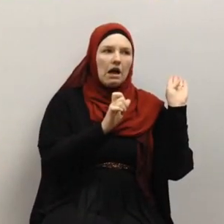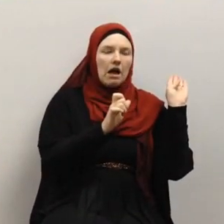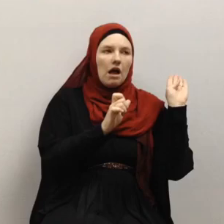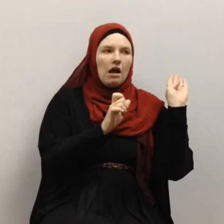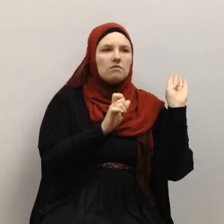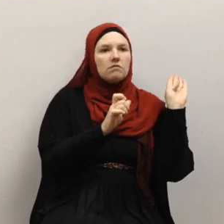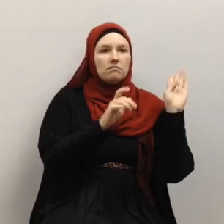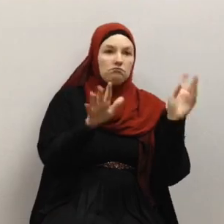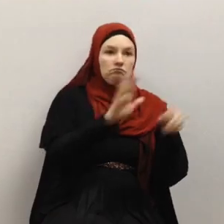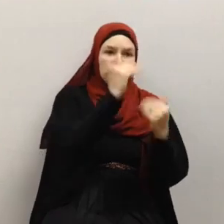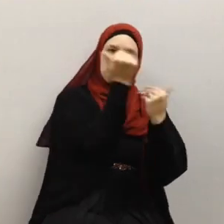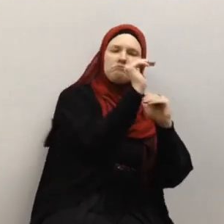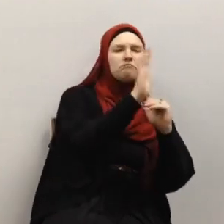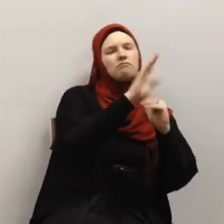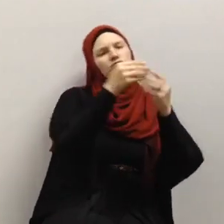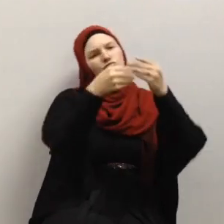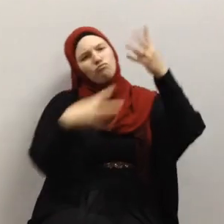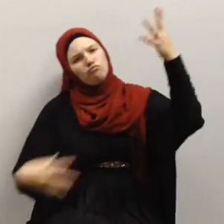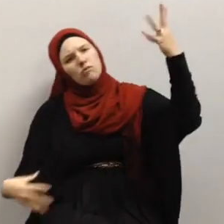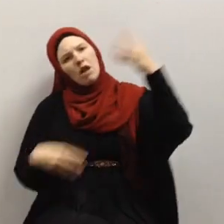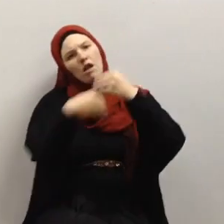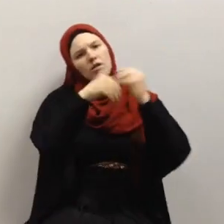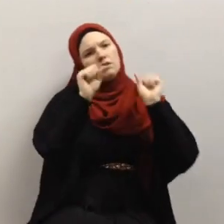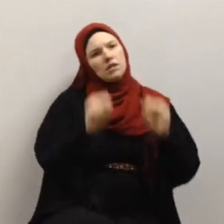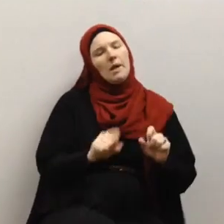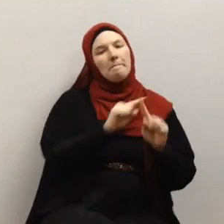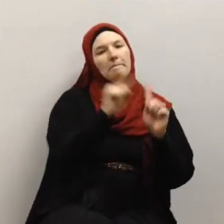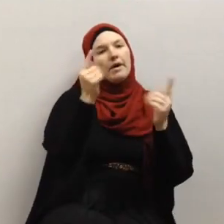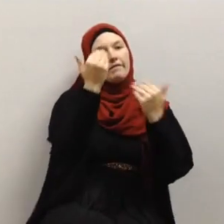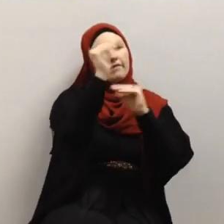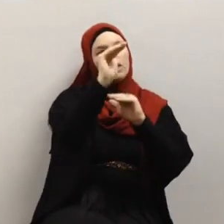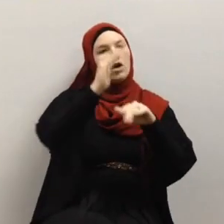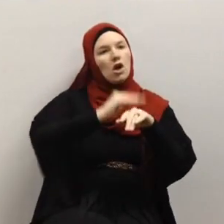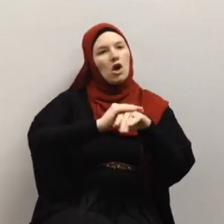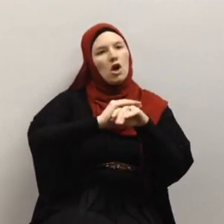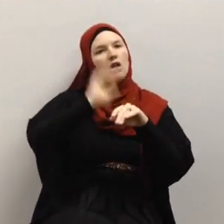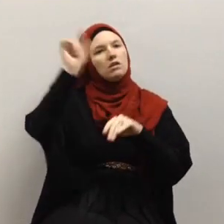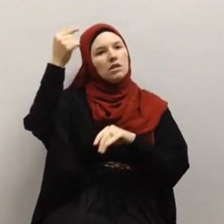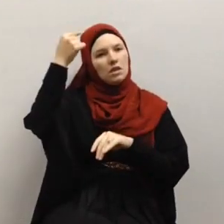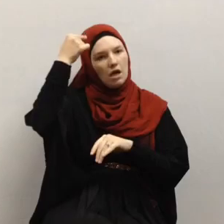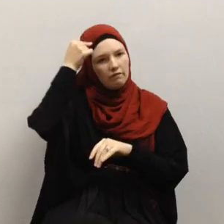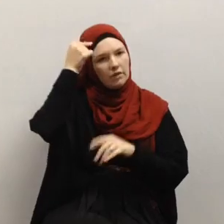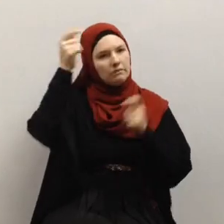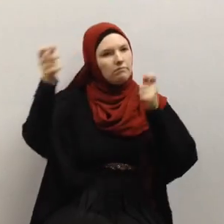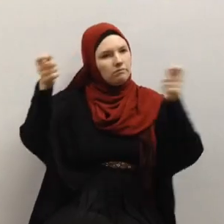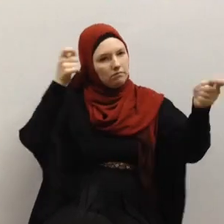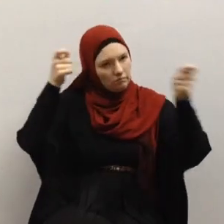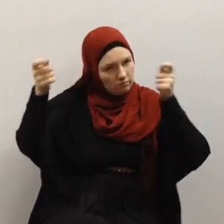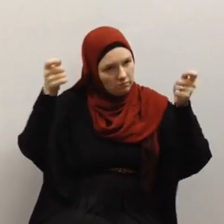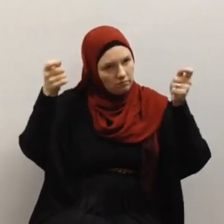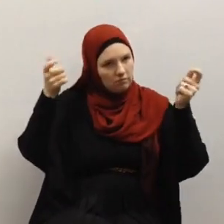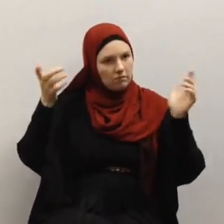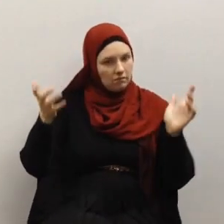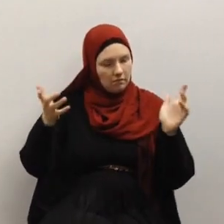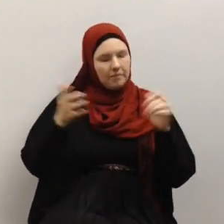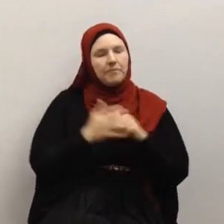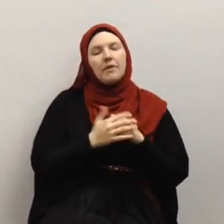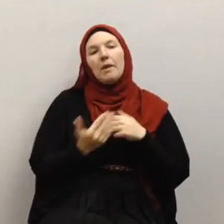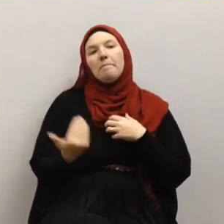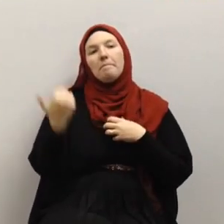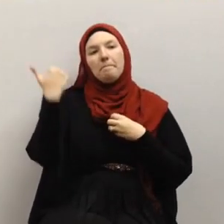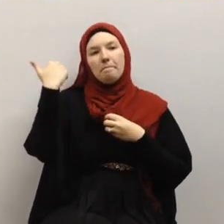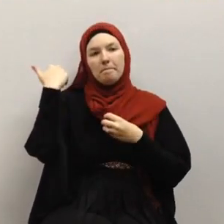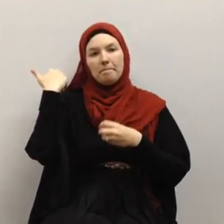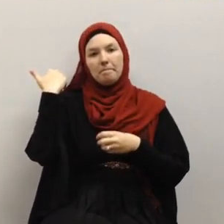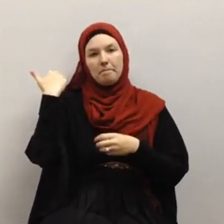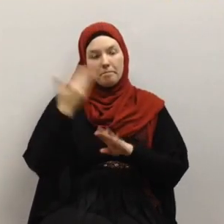list. And it only focuses on the issue of governance, hukm. Before we start